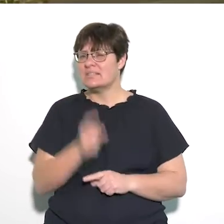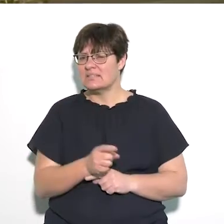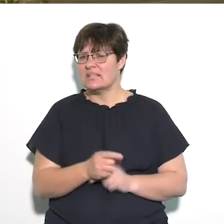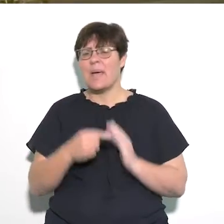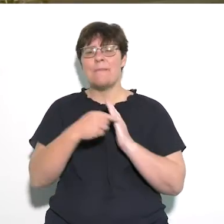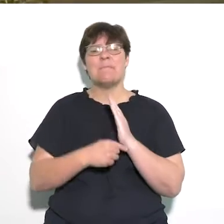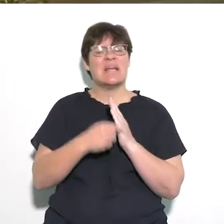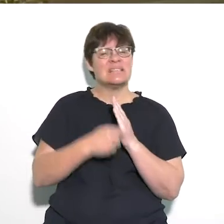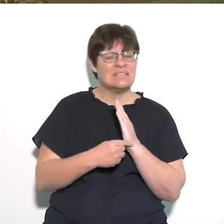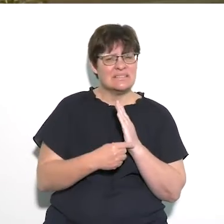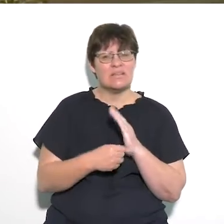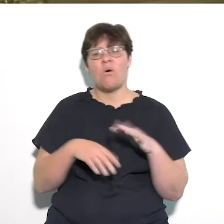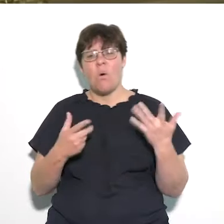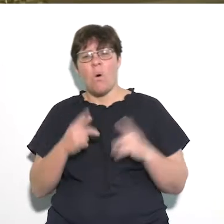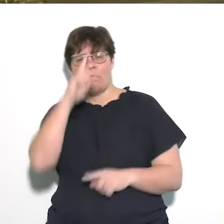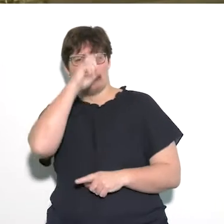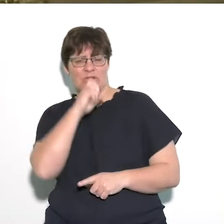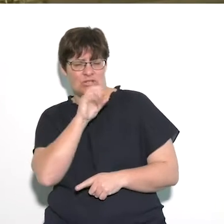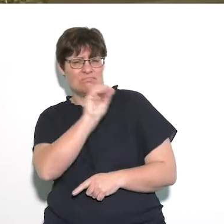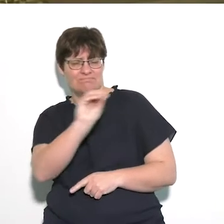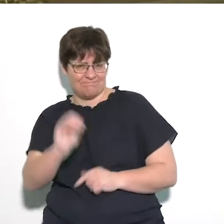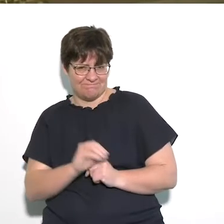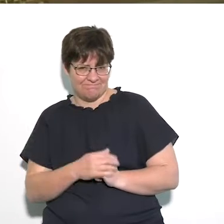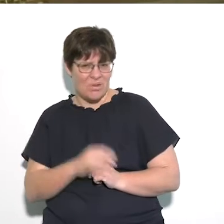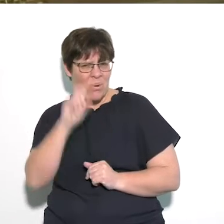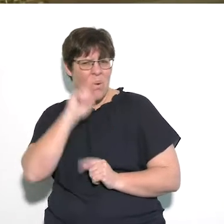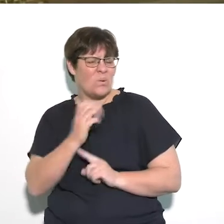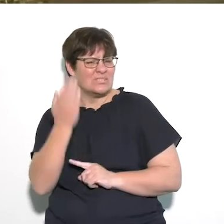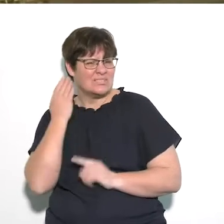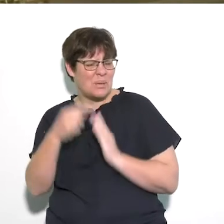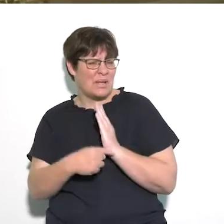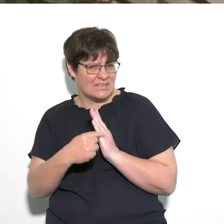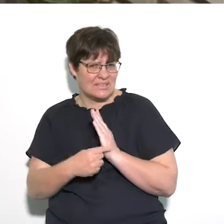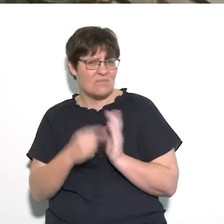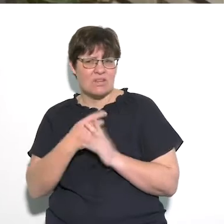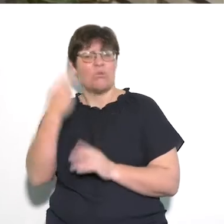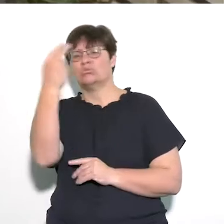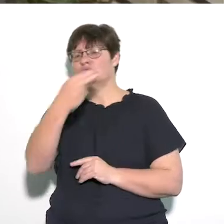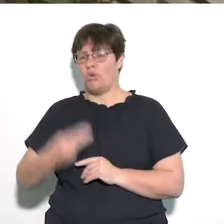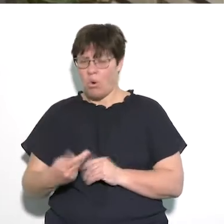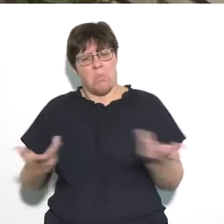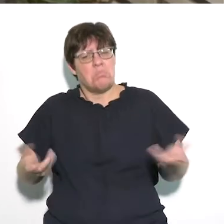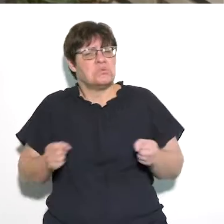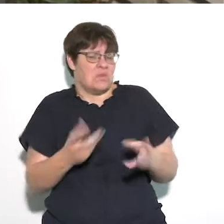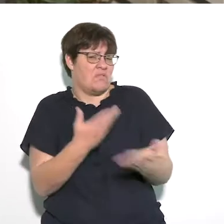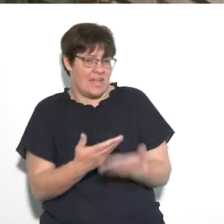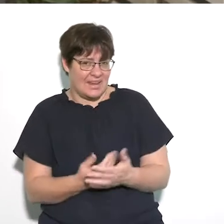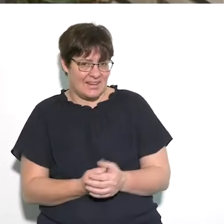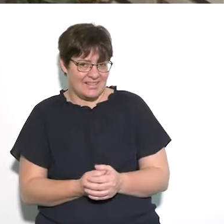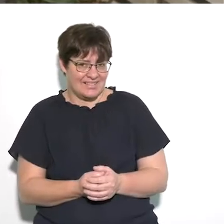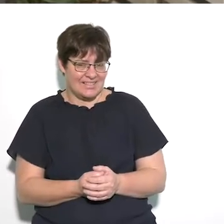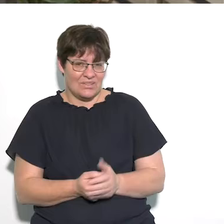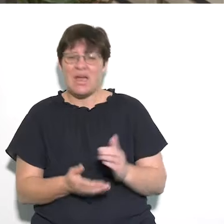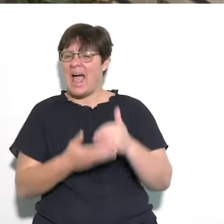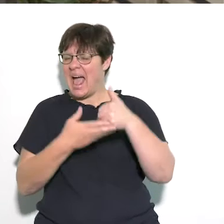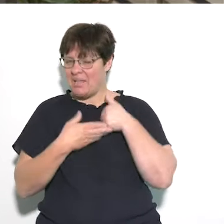yourself in a magazine or old magazine, some pictures. If you don't have an old magazine, then we can just draw some pictures to help